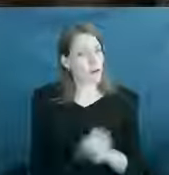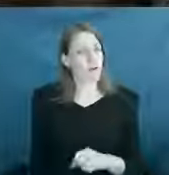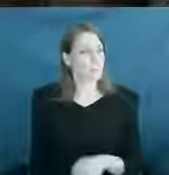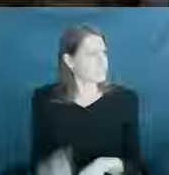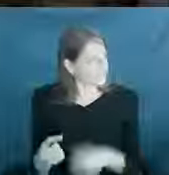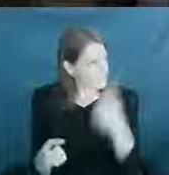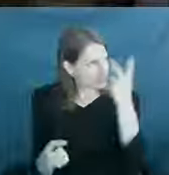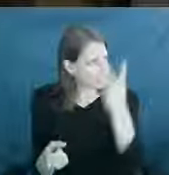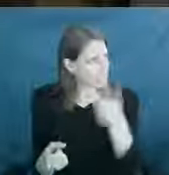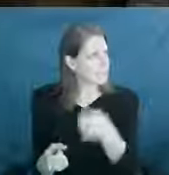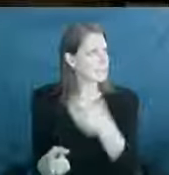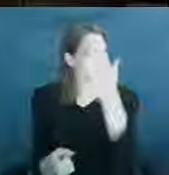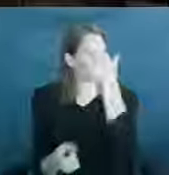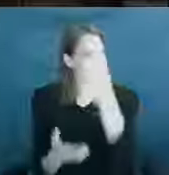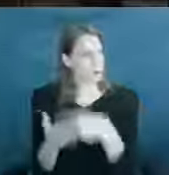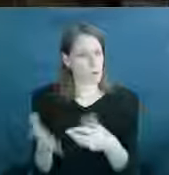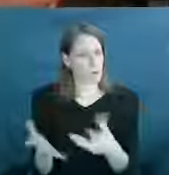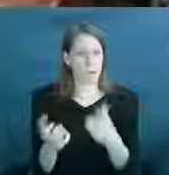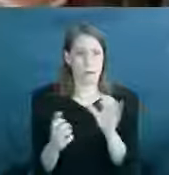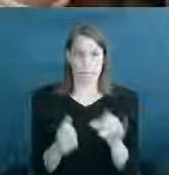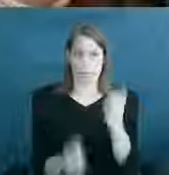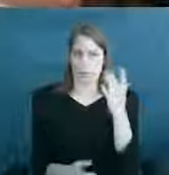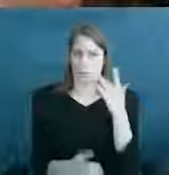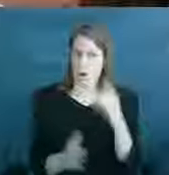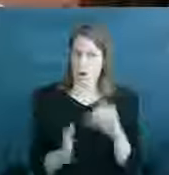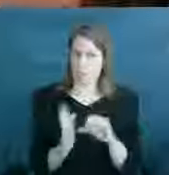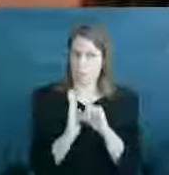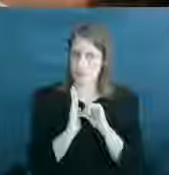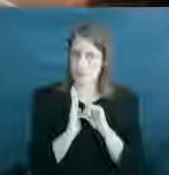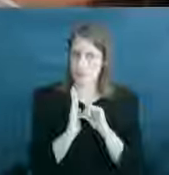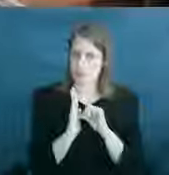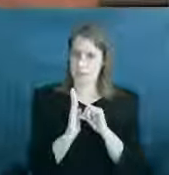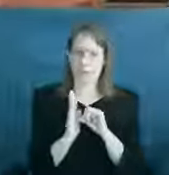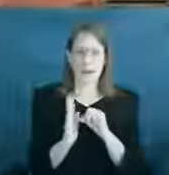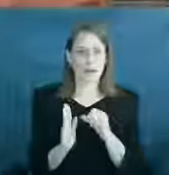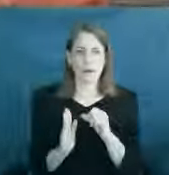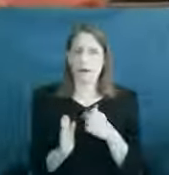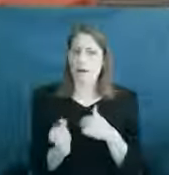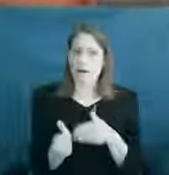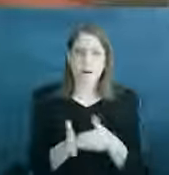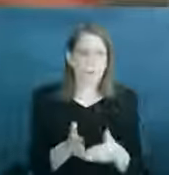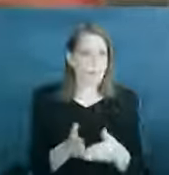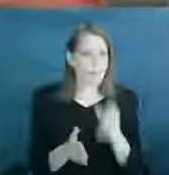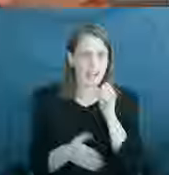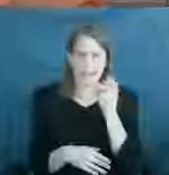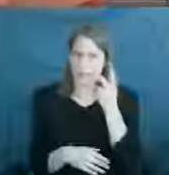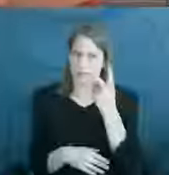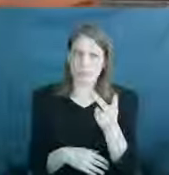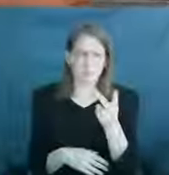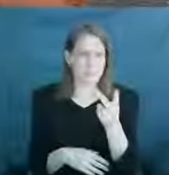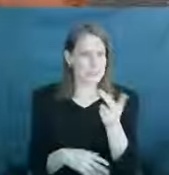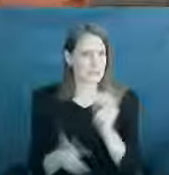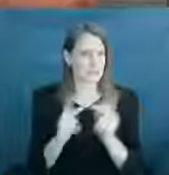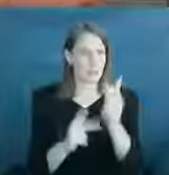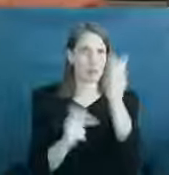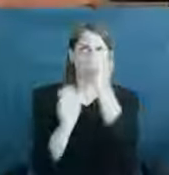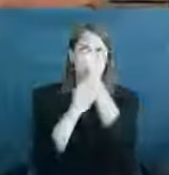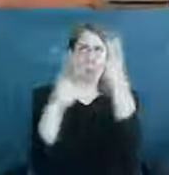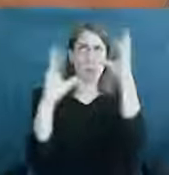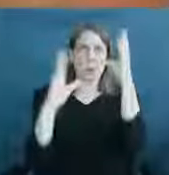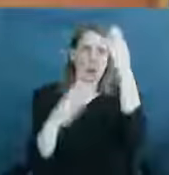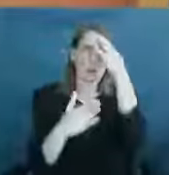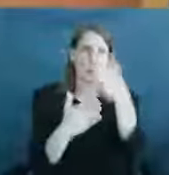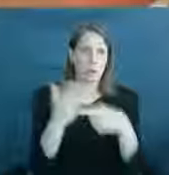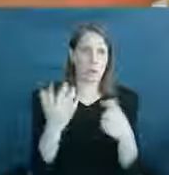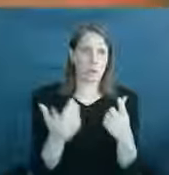I put it on the wrapper, I would. You would? Yeah. Excellent. He knows what he wants to do. This is what